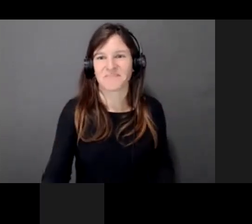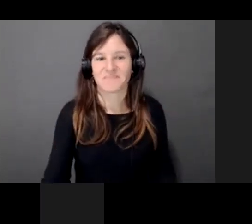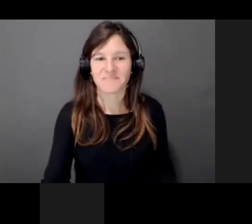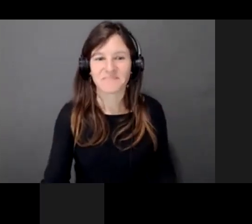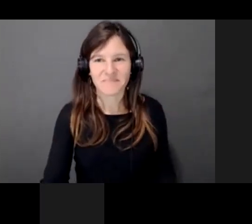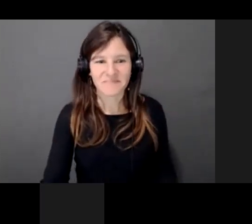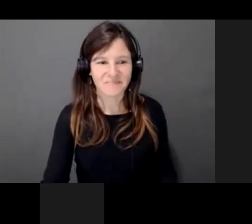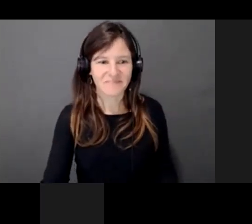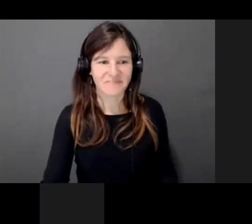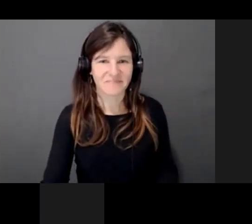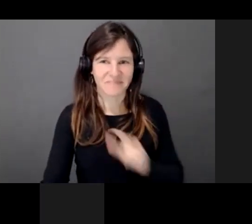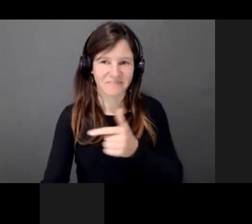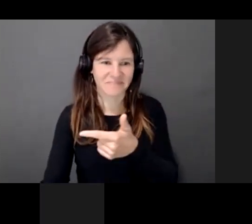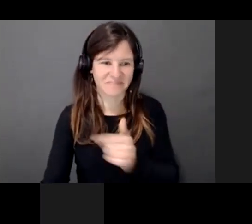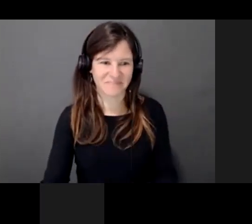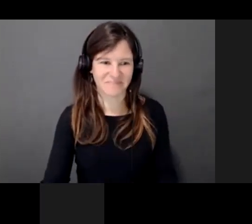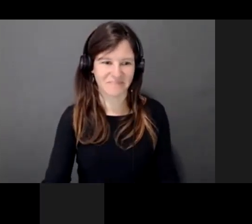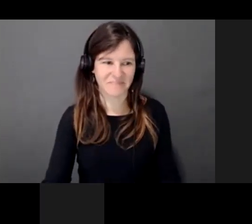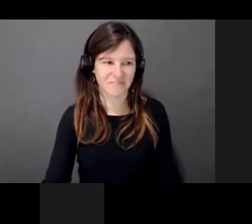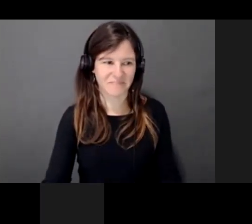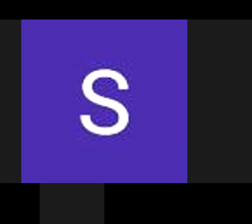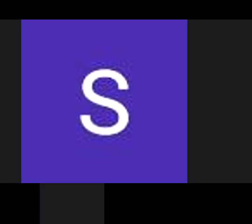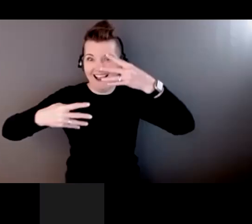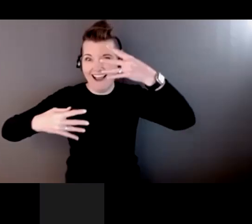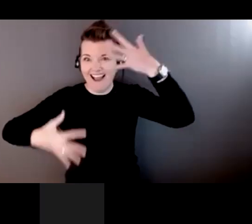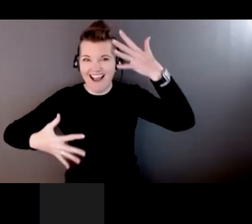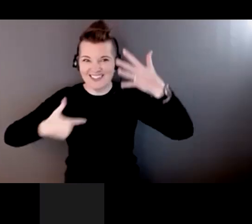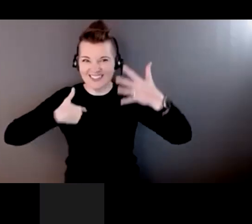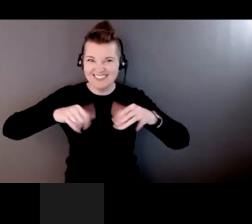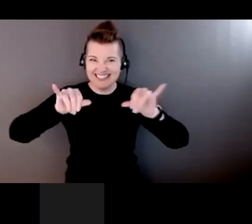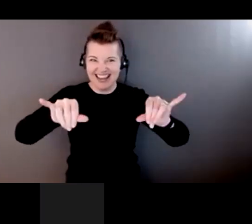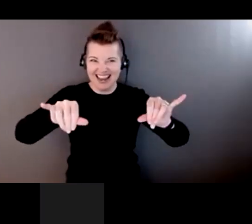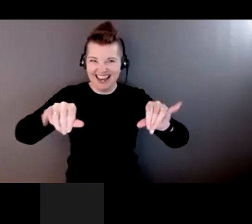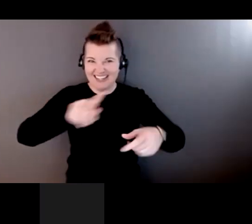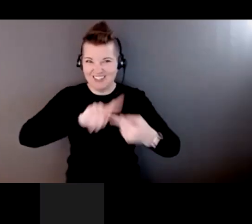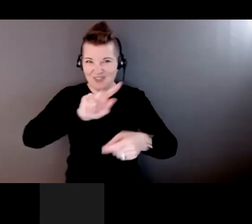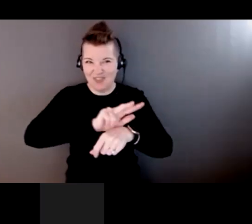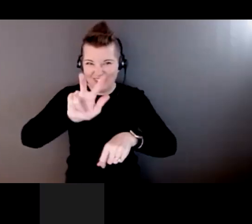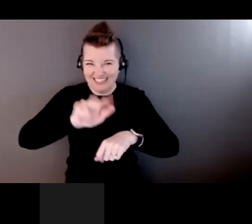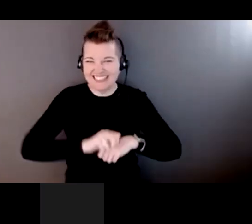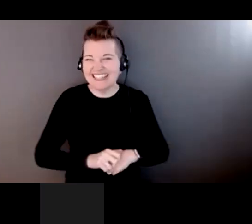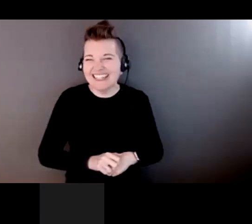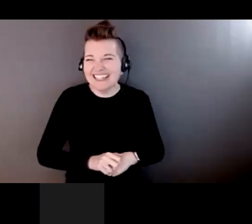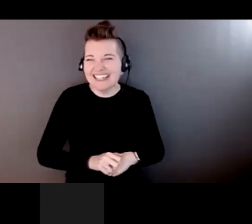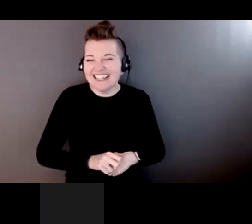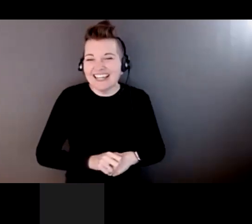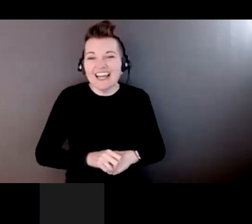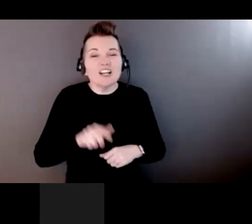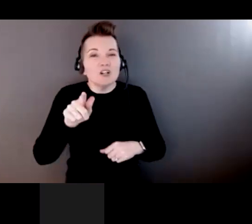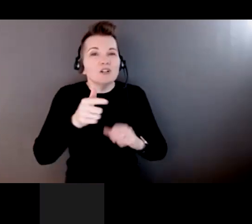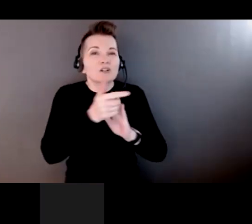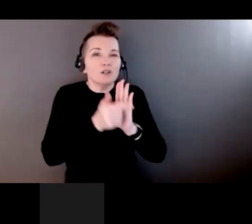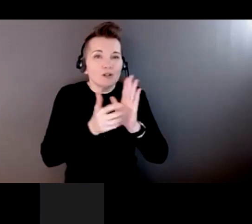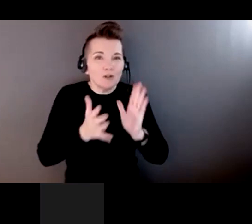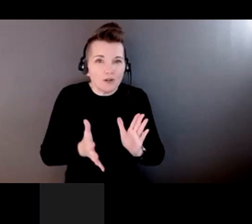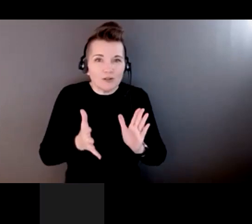As a lawyer, you're going to like this evidence question. What can an individual do to build a case? So